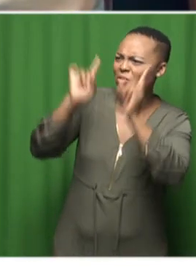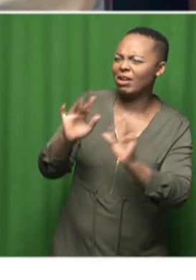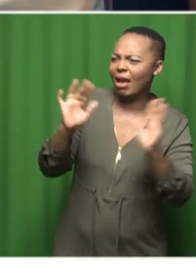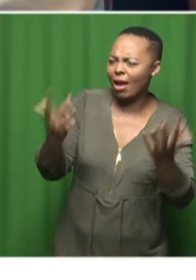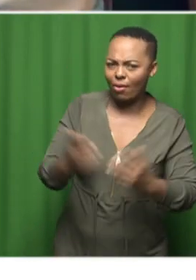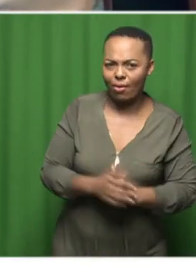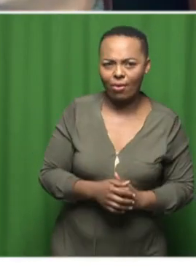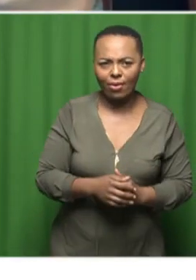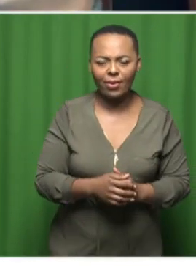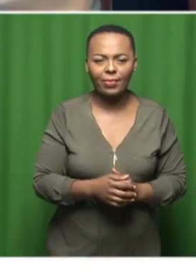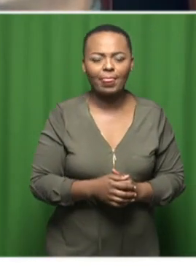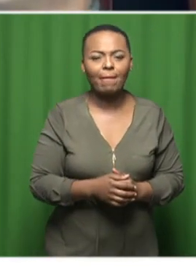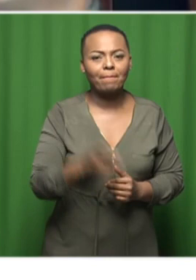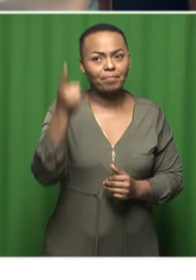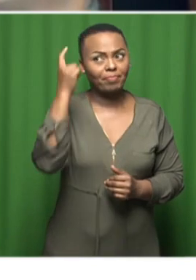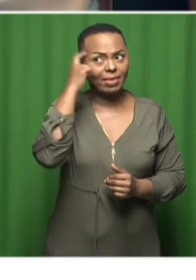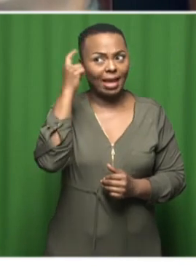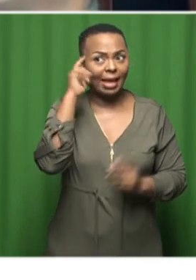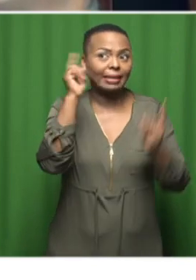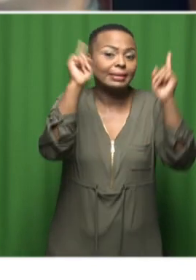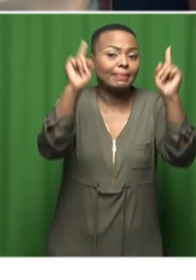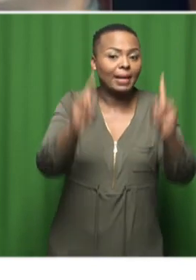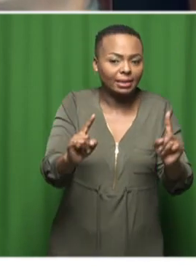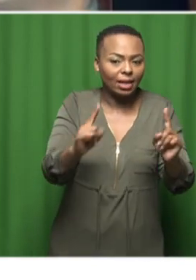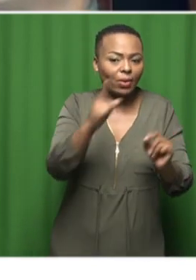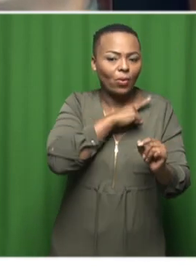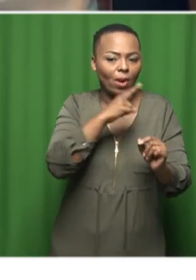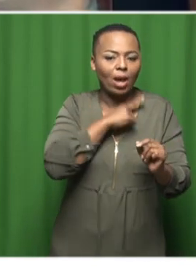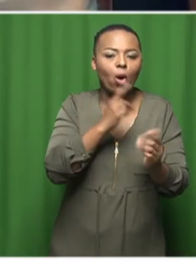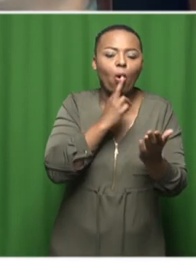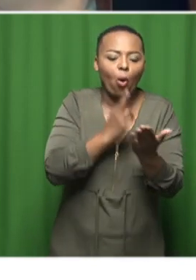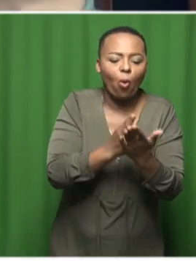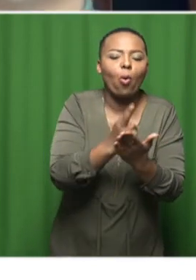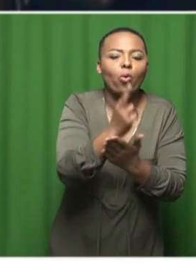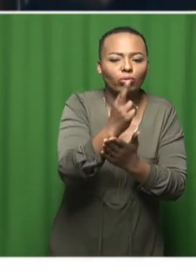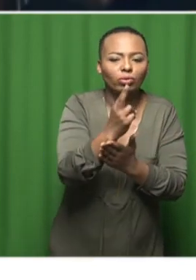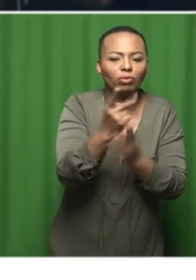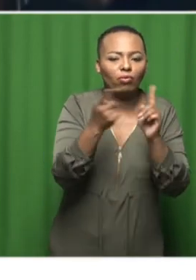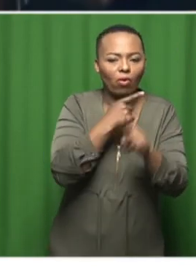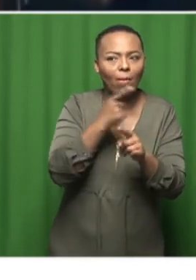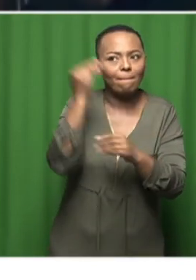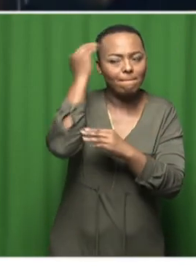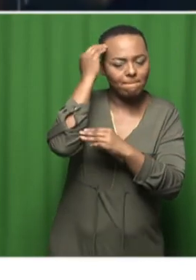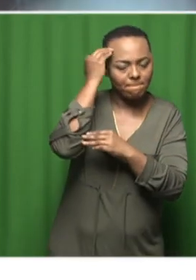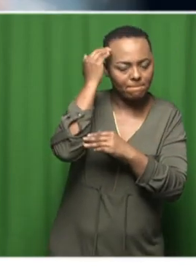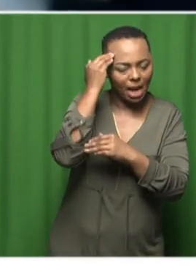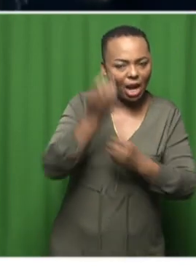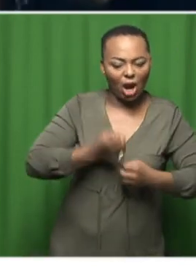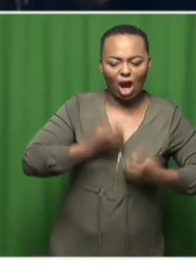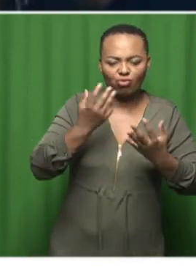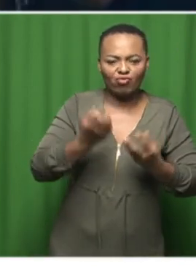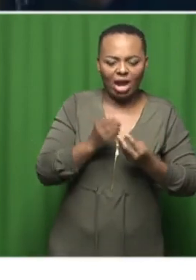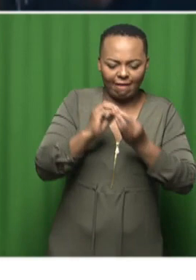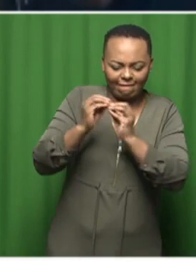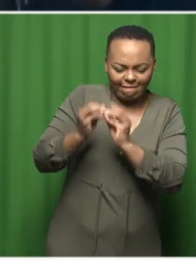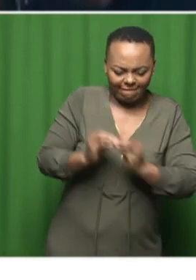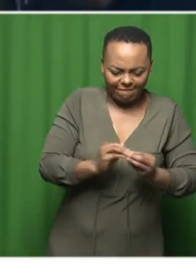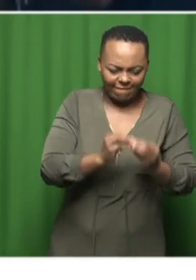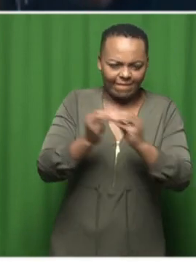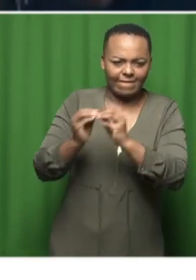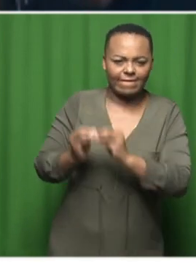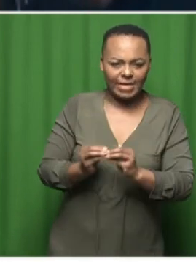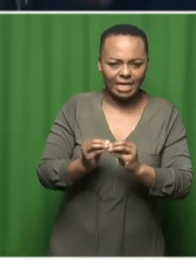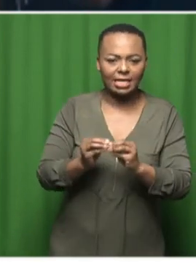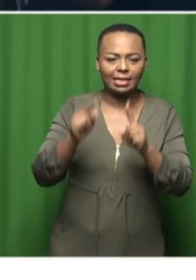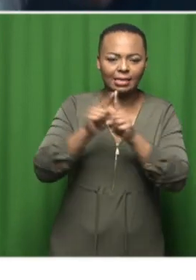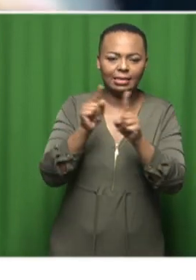I think it makes it special because of the honesty of its expression, and it's very